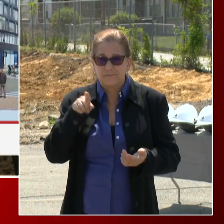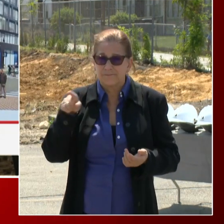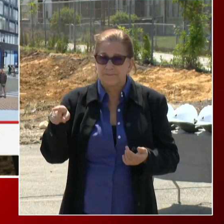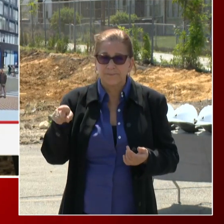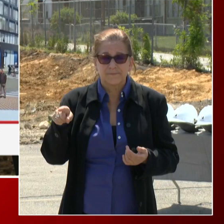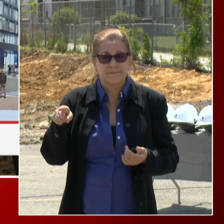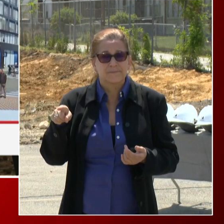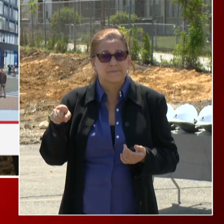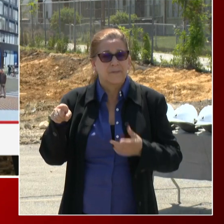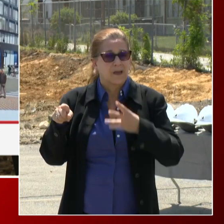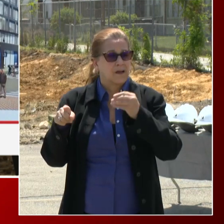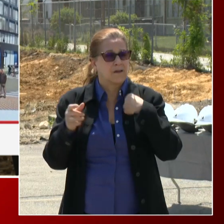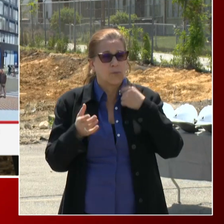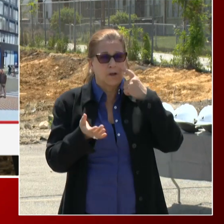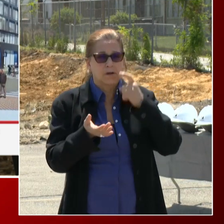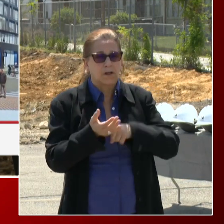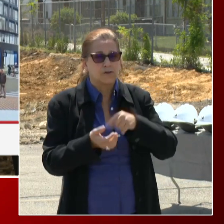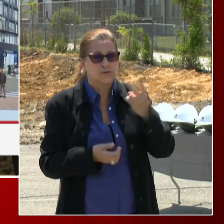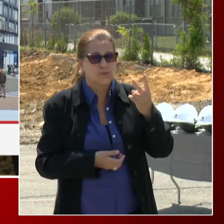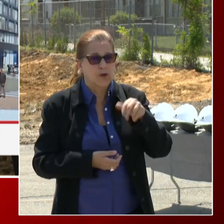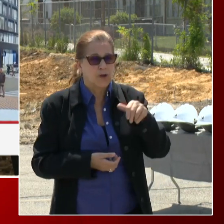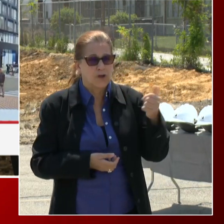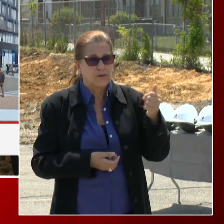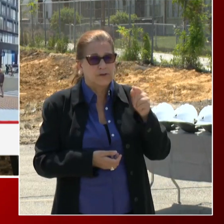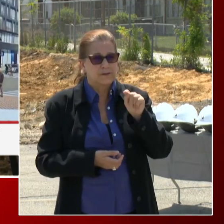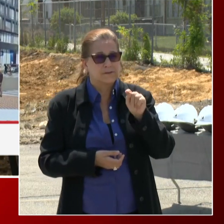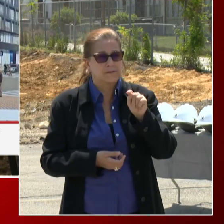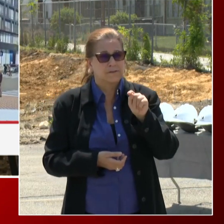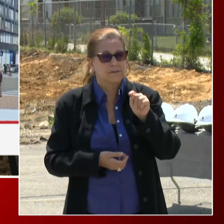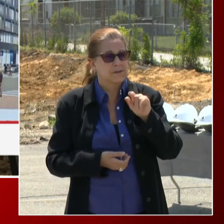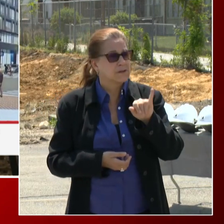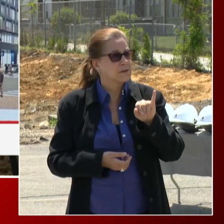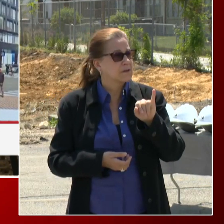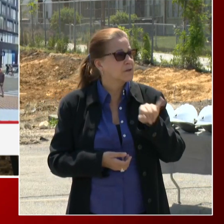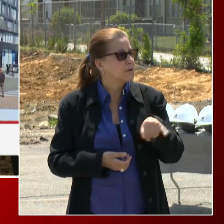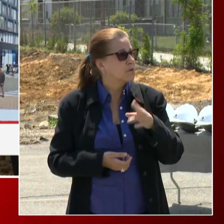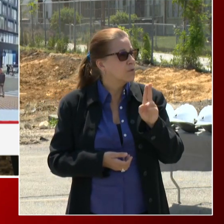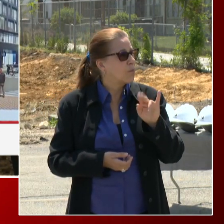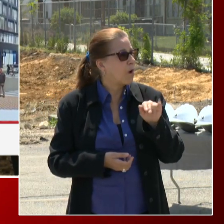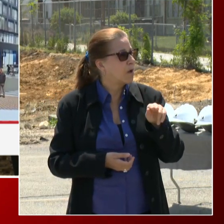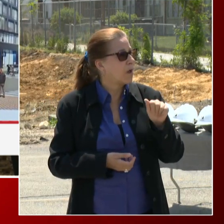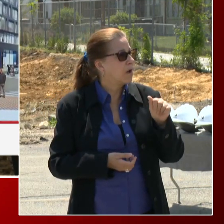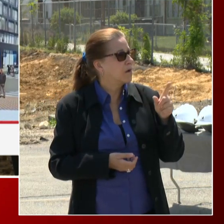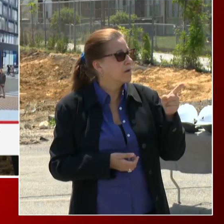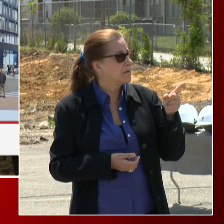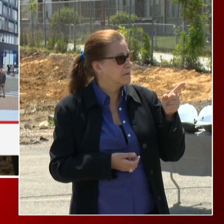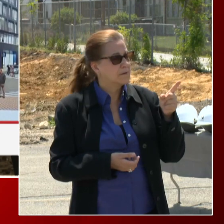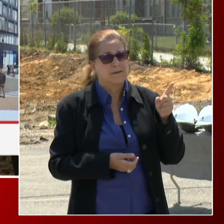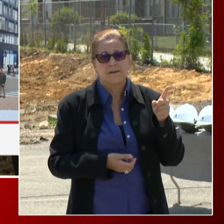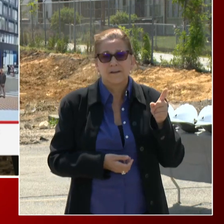Tawana Hicks and her team for this. So to hear more, thank you, team.